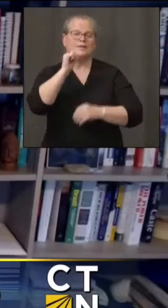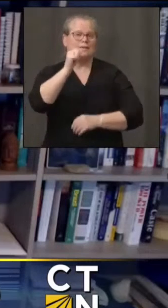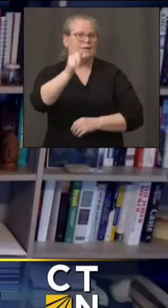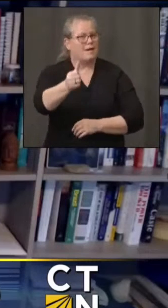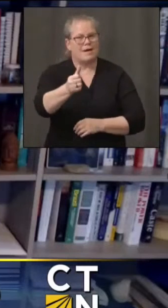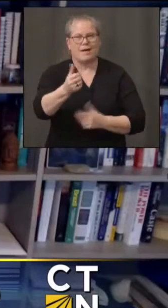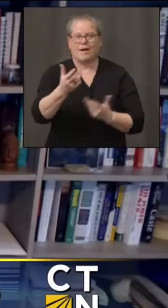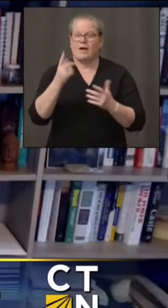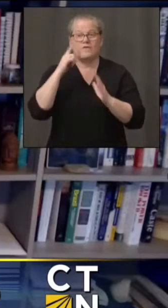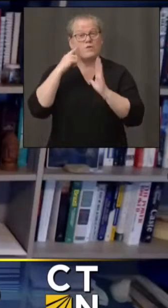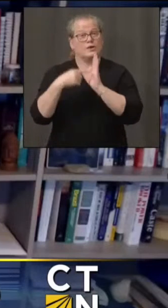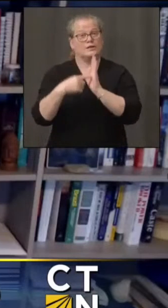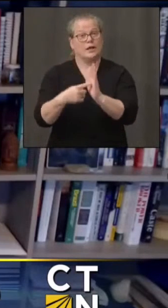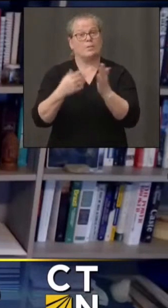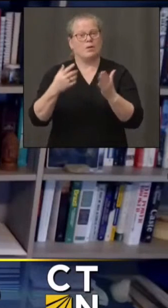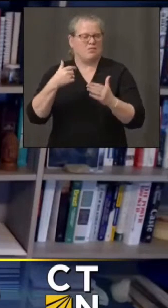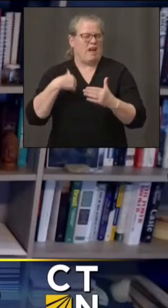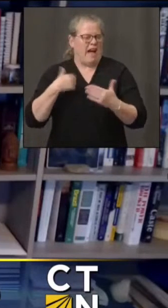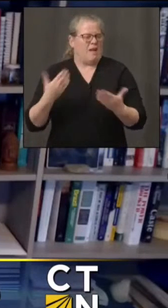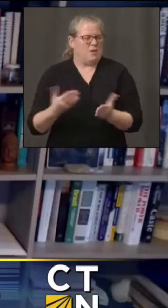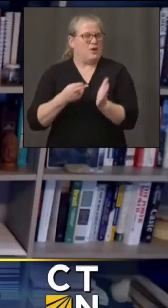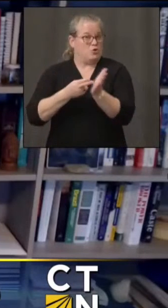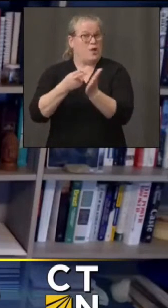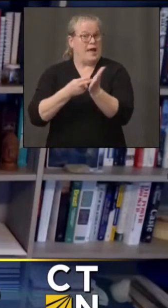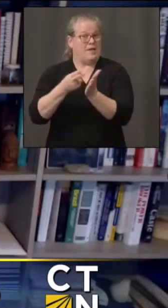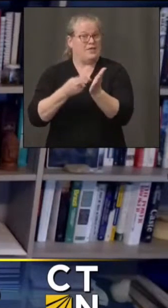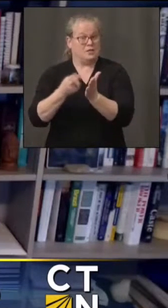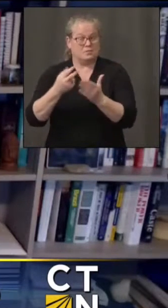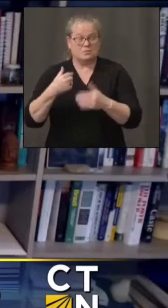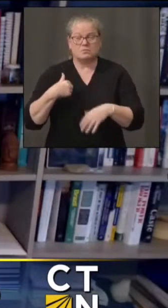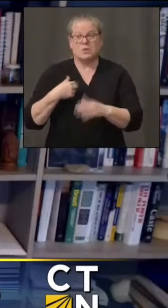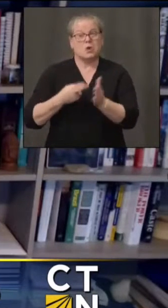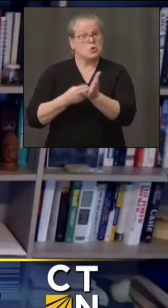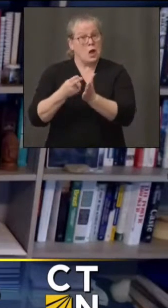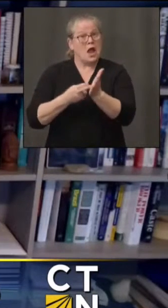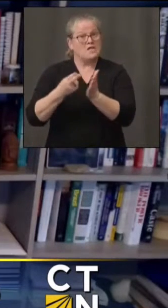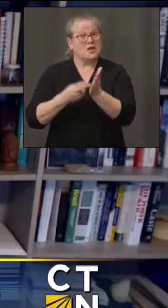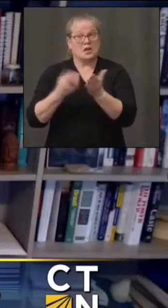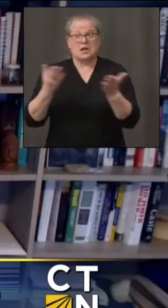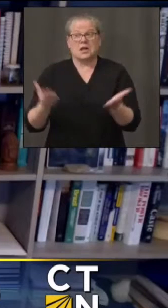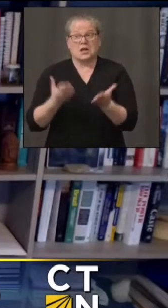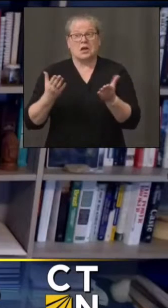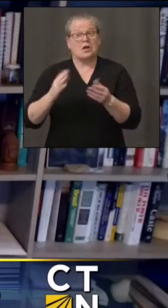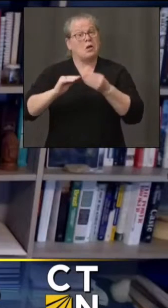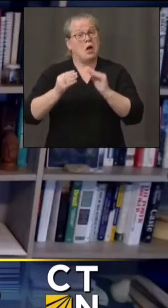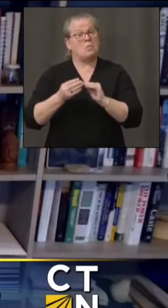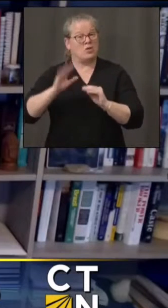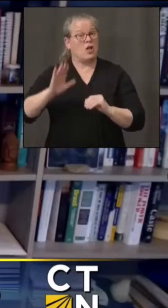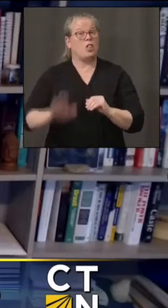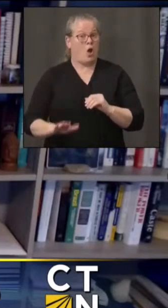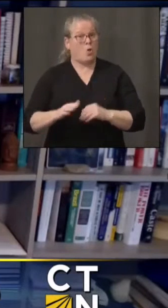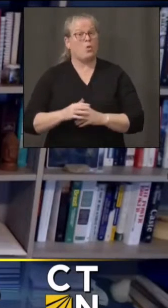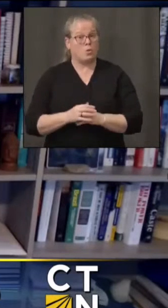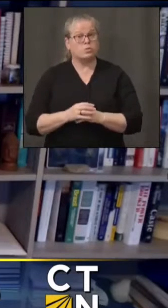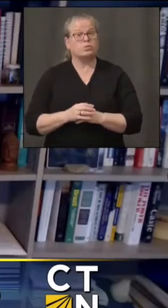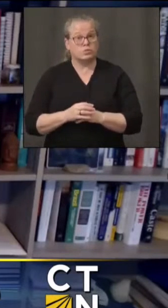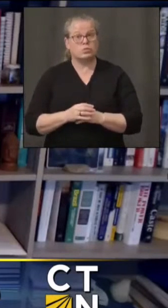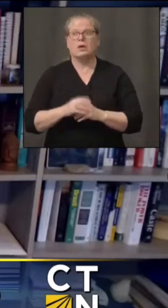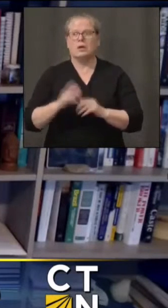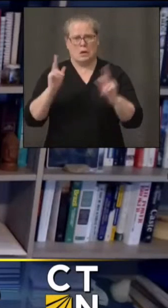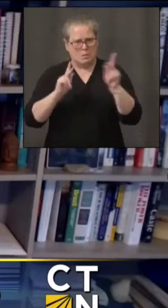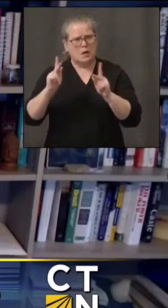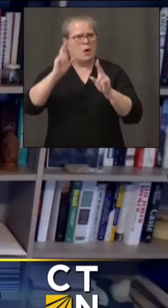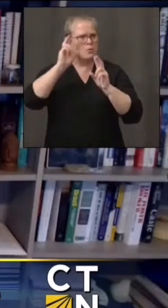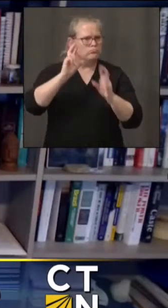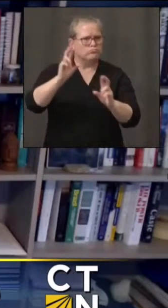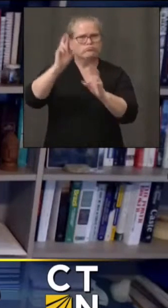example, I'm here in New Haven. In New Haven, our rates are pretty low, and there's quite a bit of social distancing,